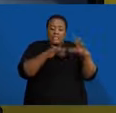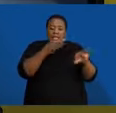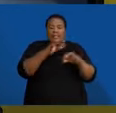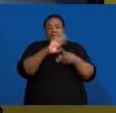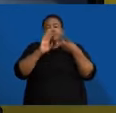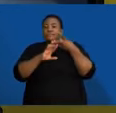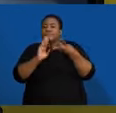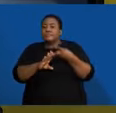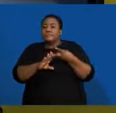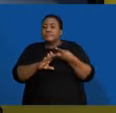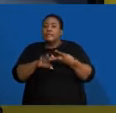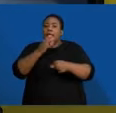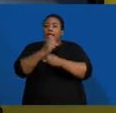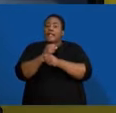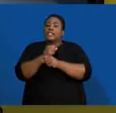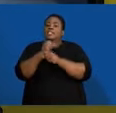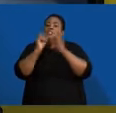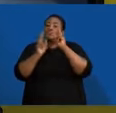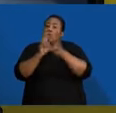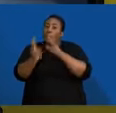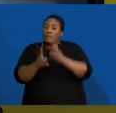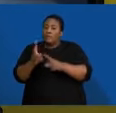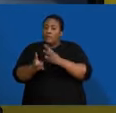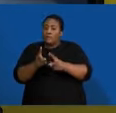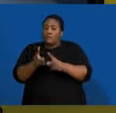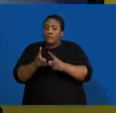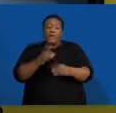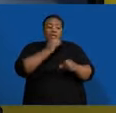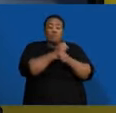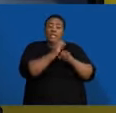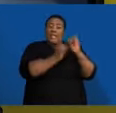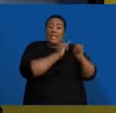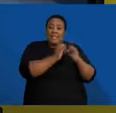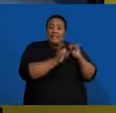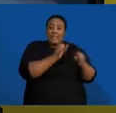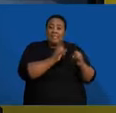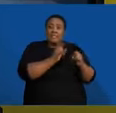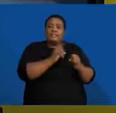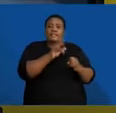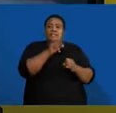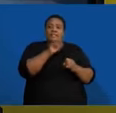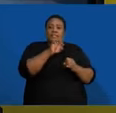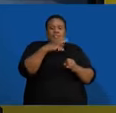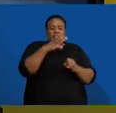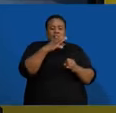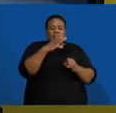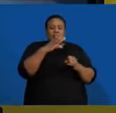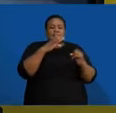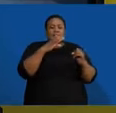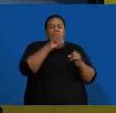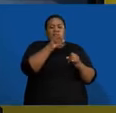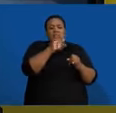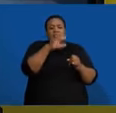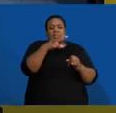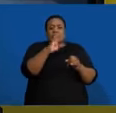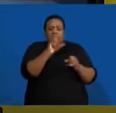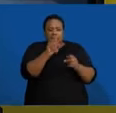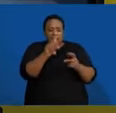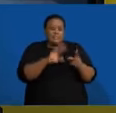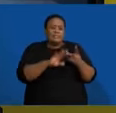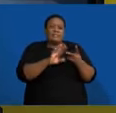second question is your grade 12 analytical. Grade 11 will be your distance, midpoint, gradient, equation